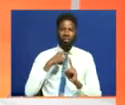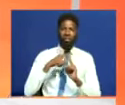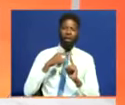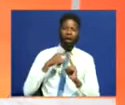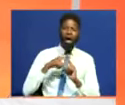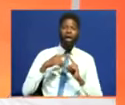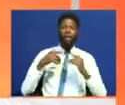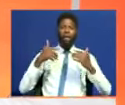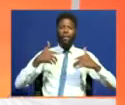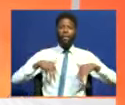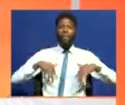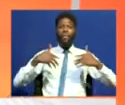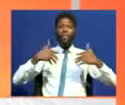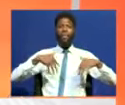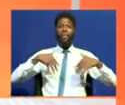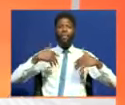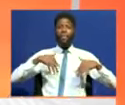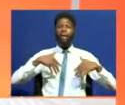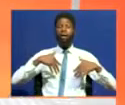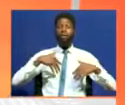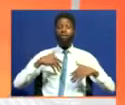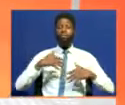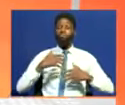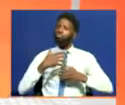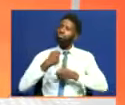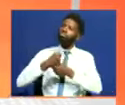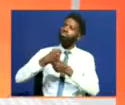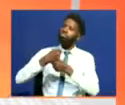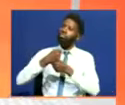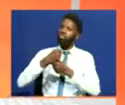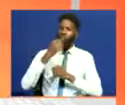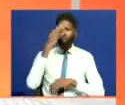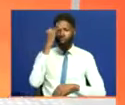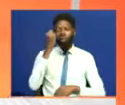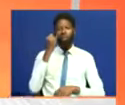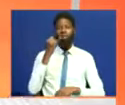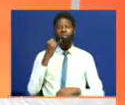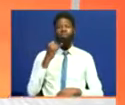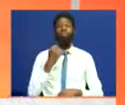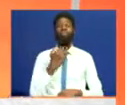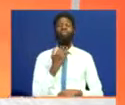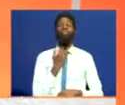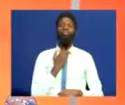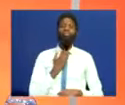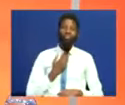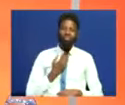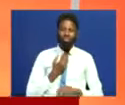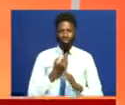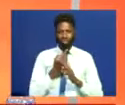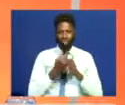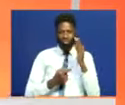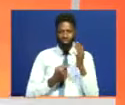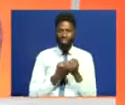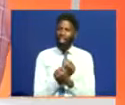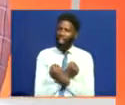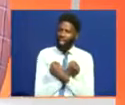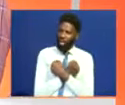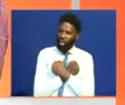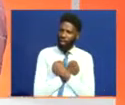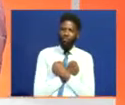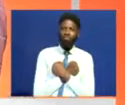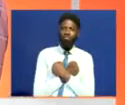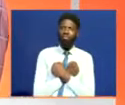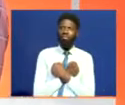end up trusting because you're looking and seeking for what is natural, the love. There are things that I've